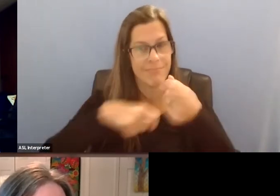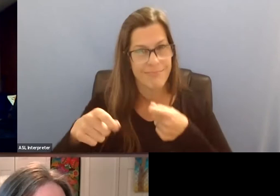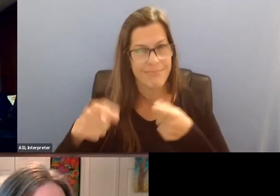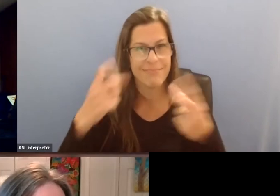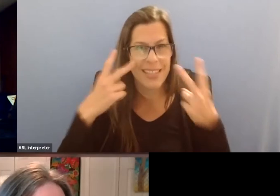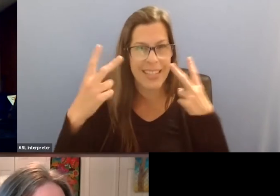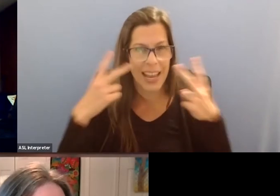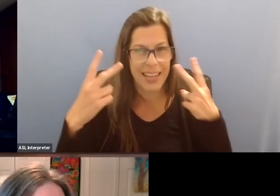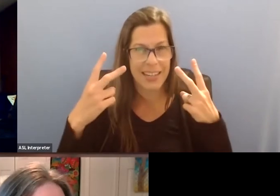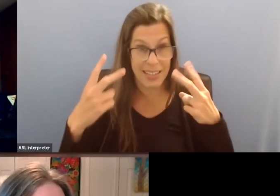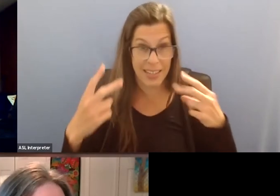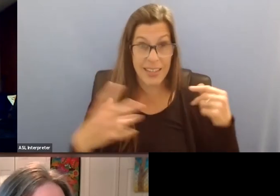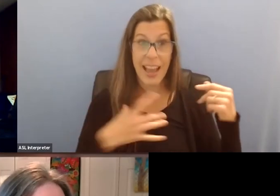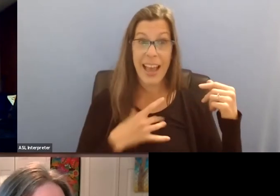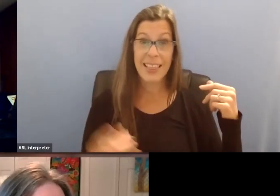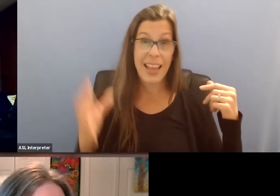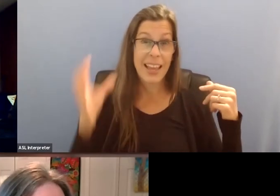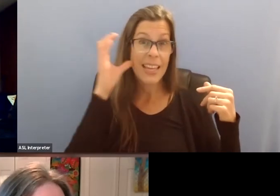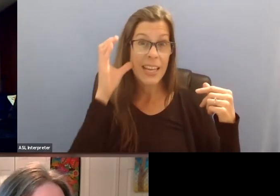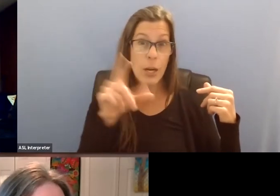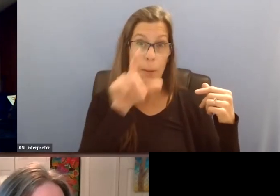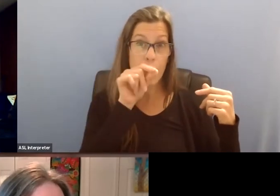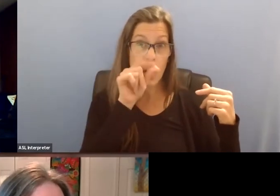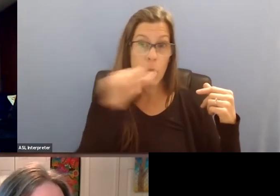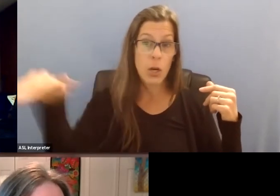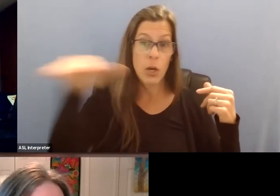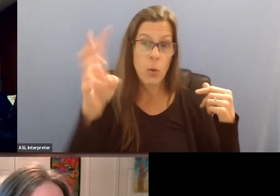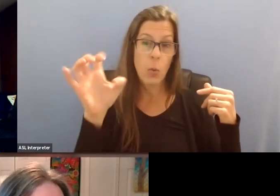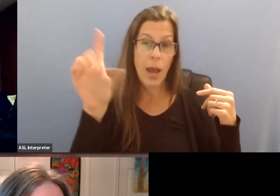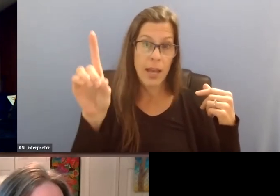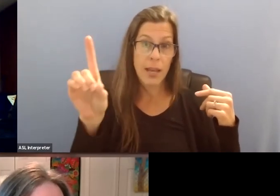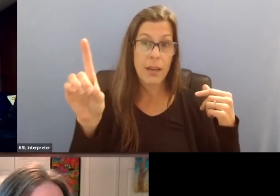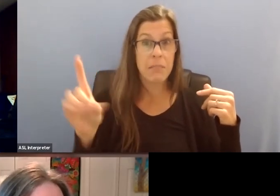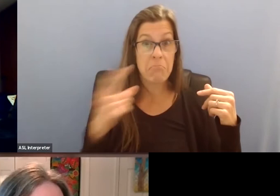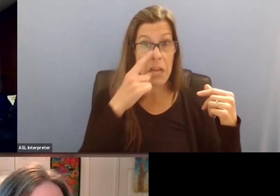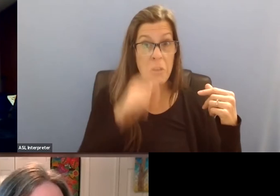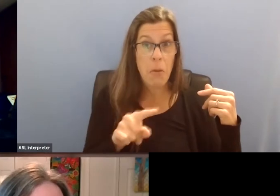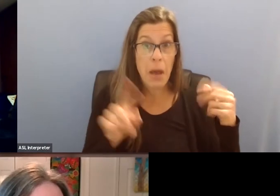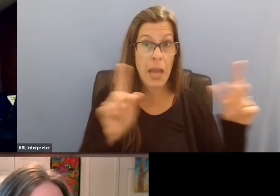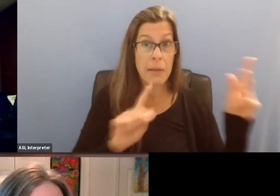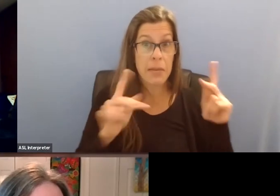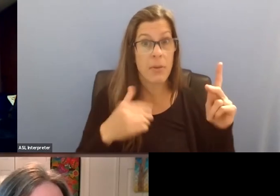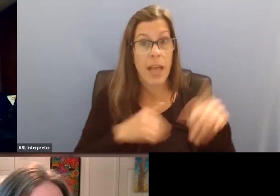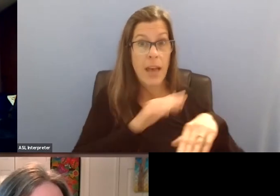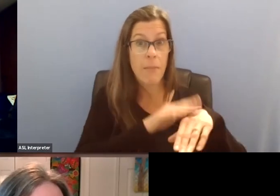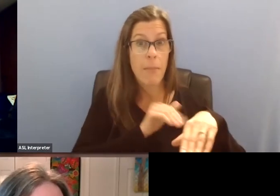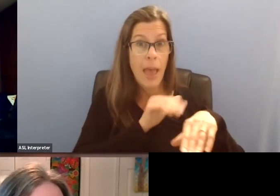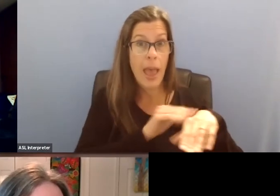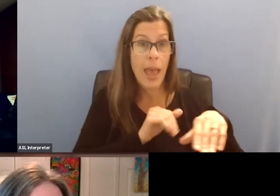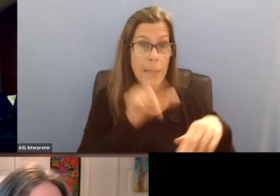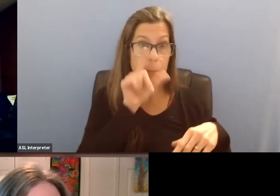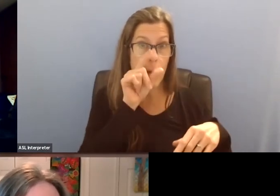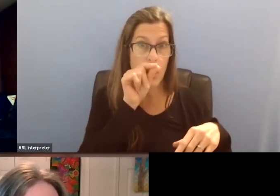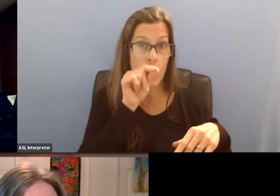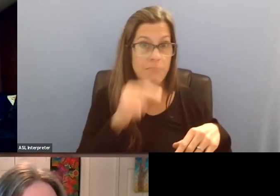like hearing birds out in the wild. I'm okay with people having pet birds, although I don't have any. My son has a couple of